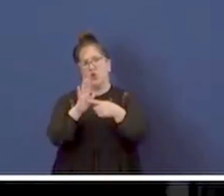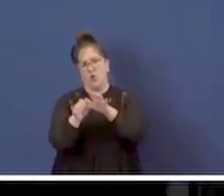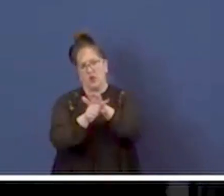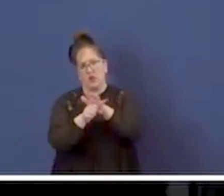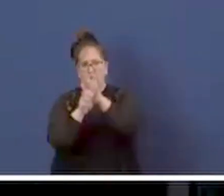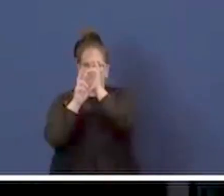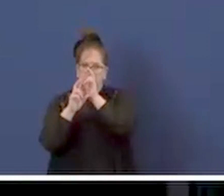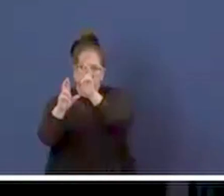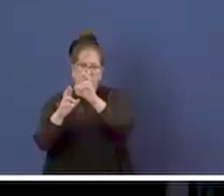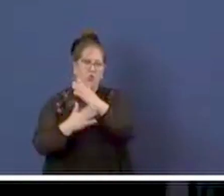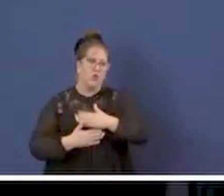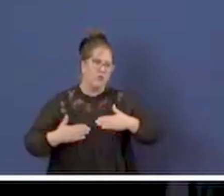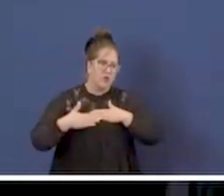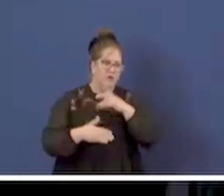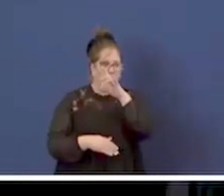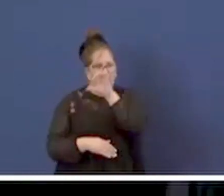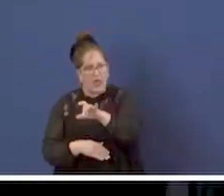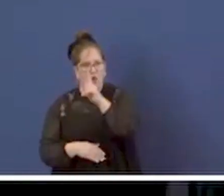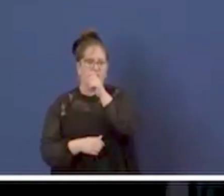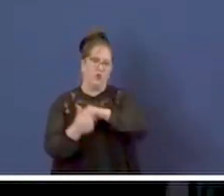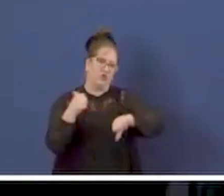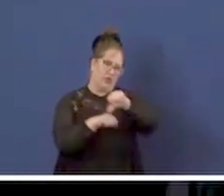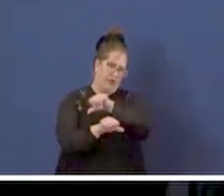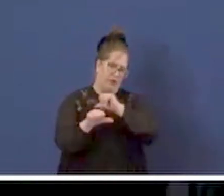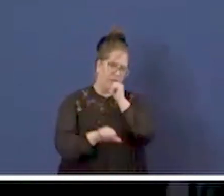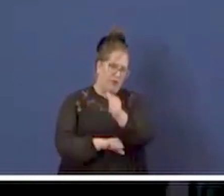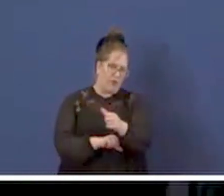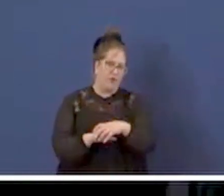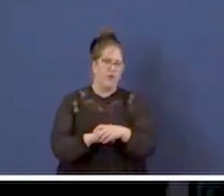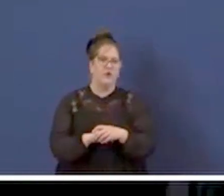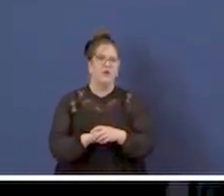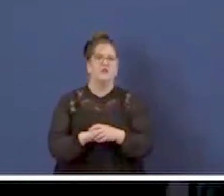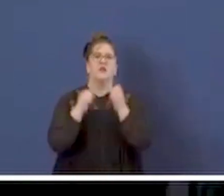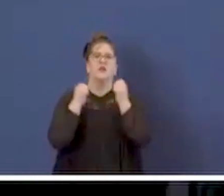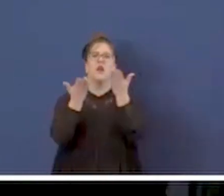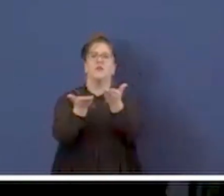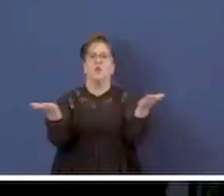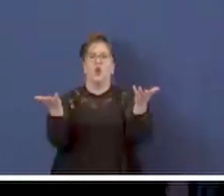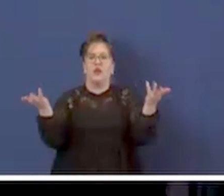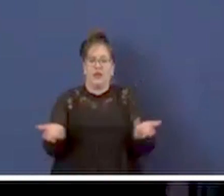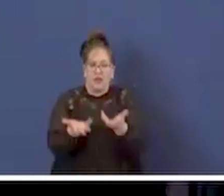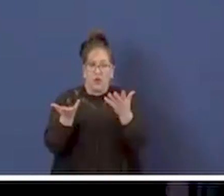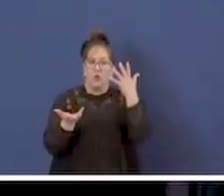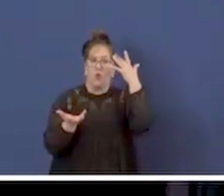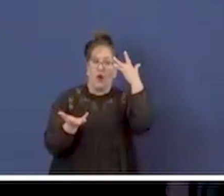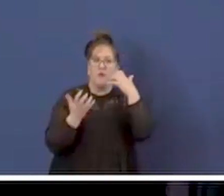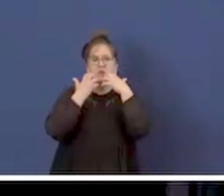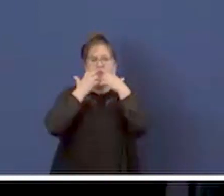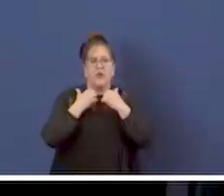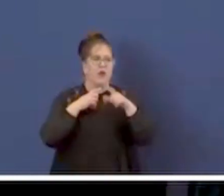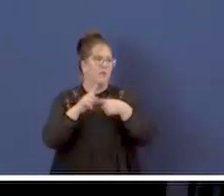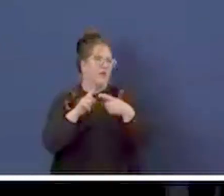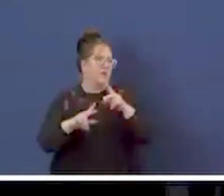or appreciation for that or for each other. Because a lot of you you're only here because you care about people in your